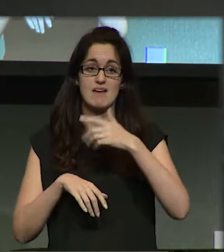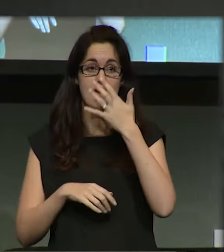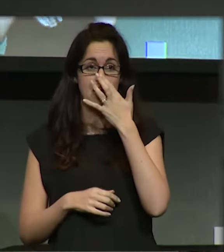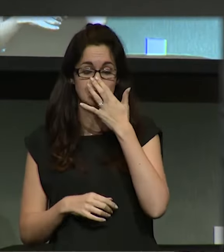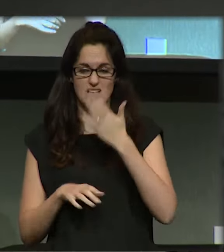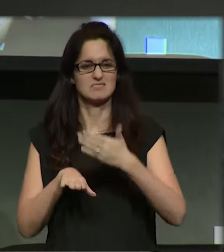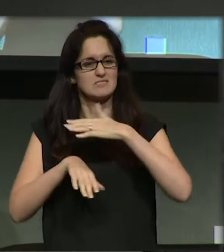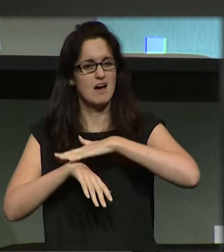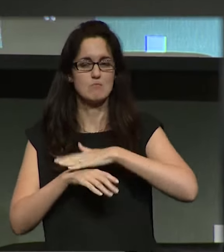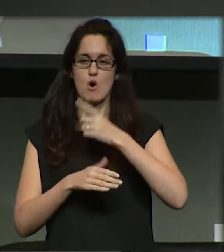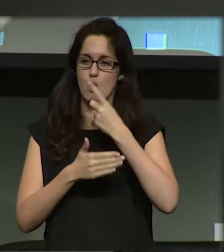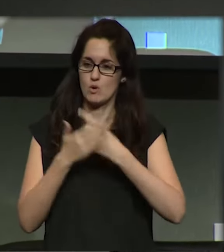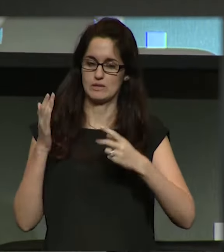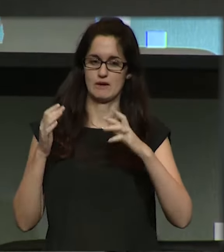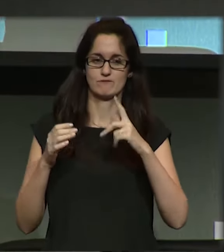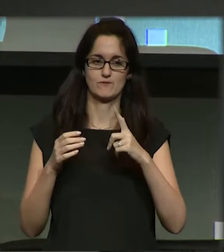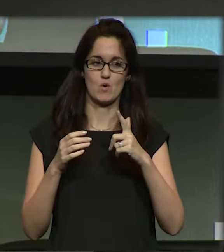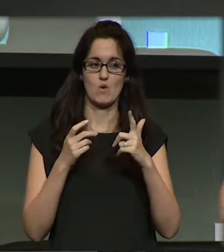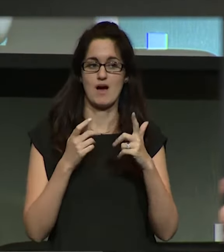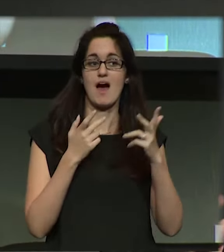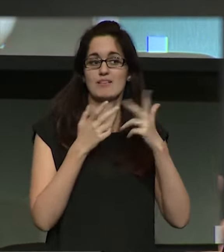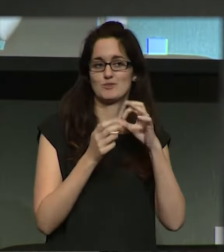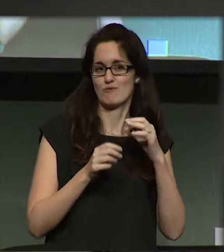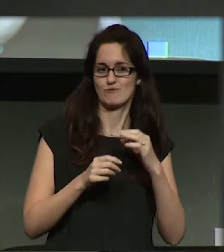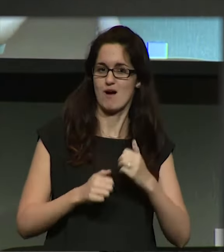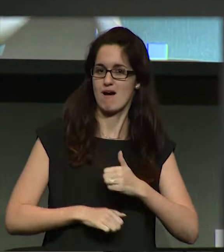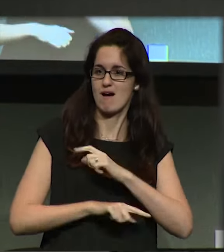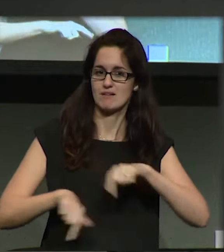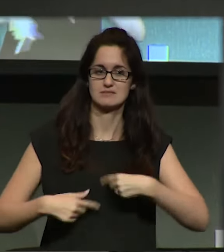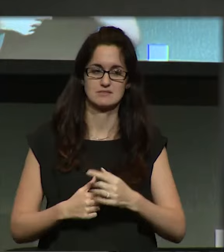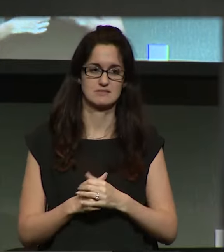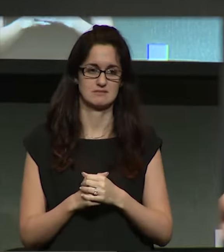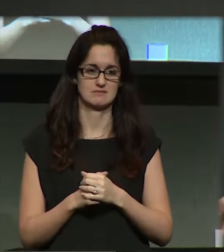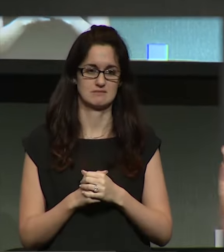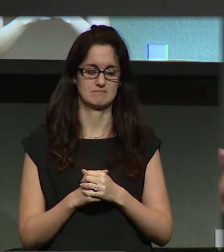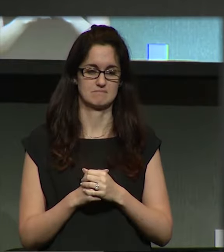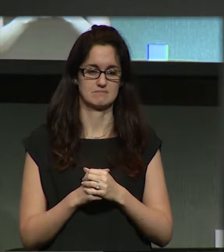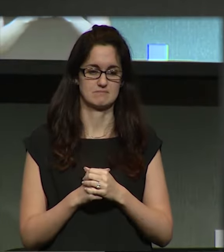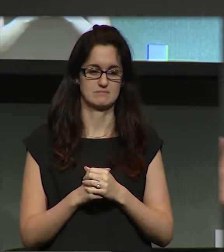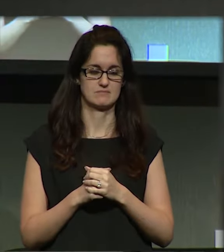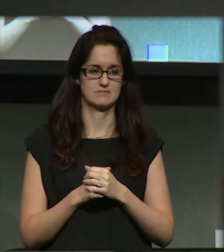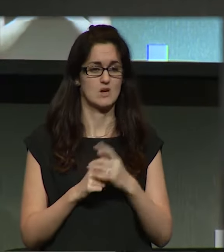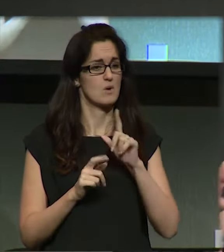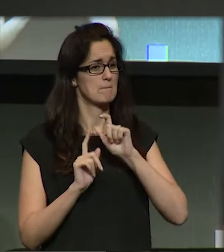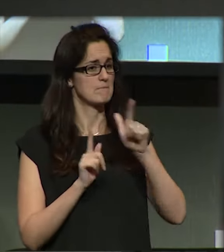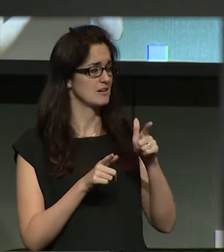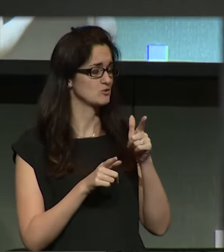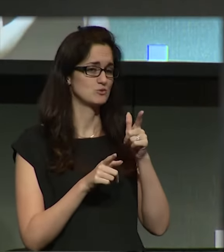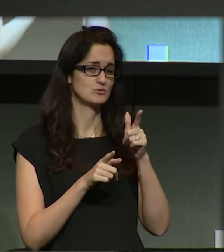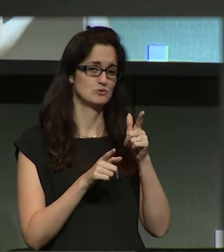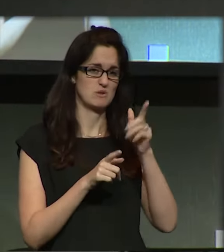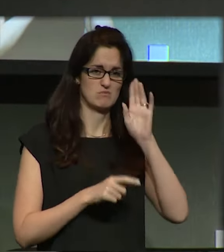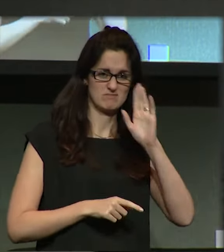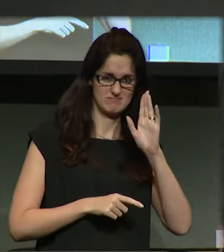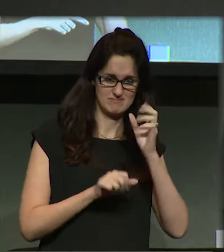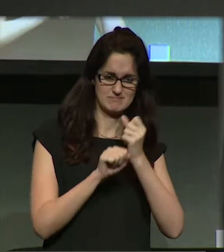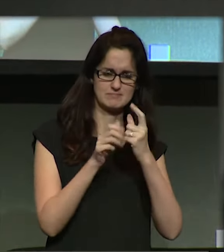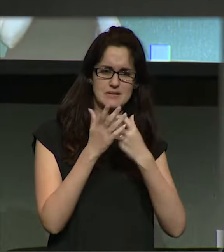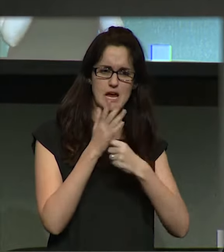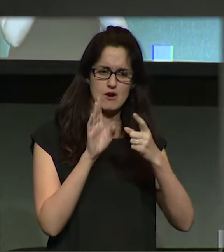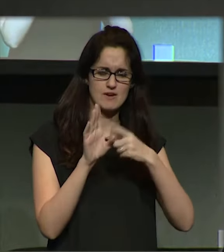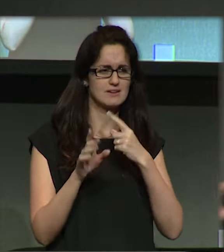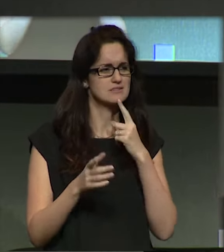could be educated. So I said, all right. I go back and I talk to Gary about this. And he said, well, if she hasn't finished primary school and hasn't been